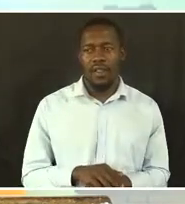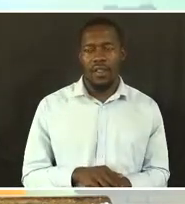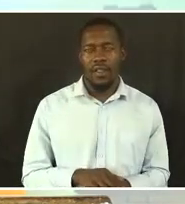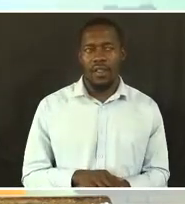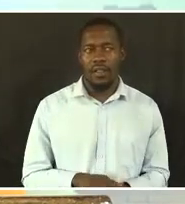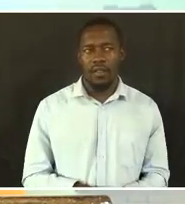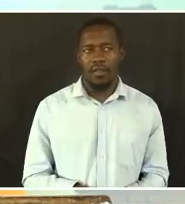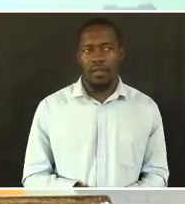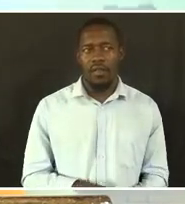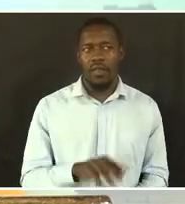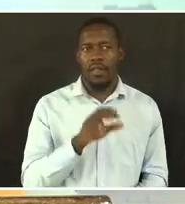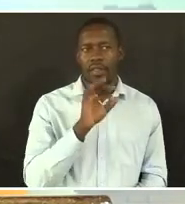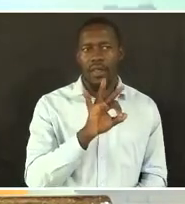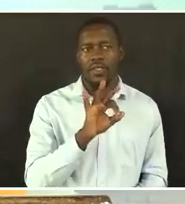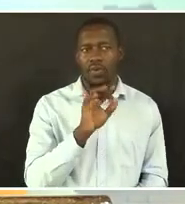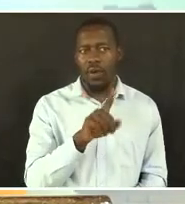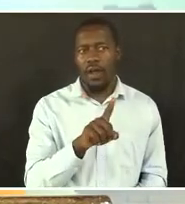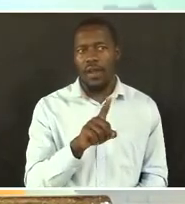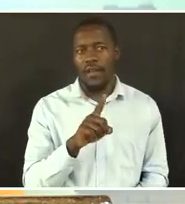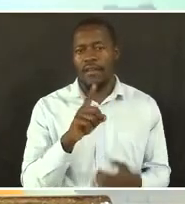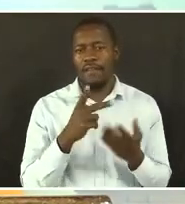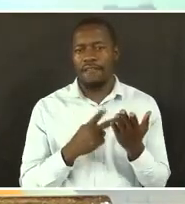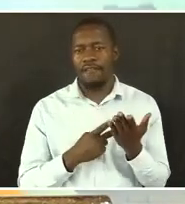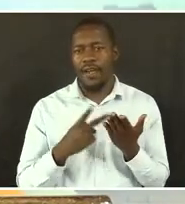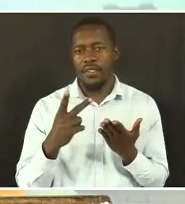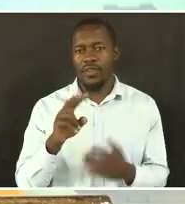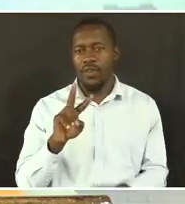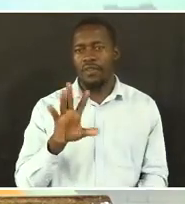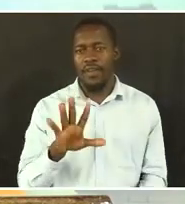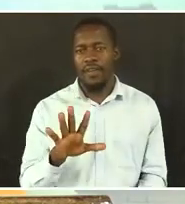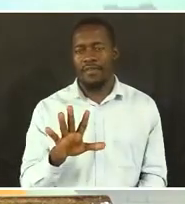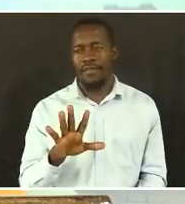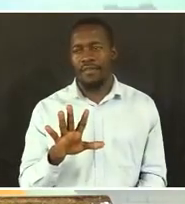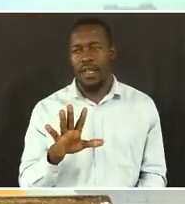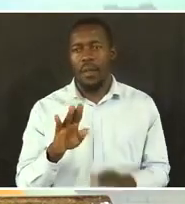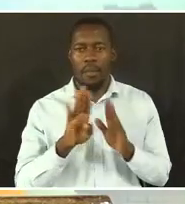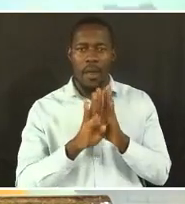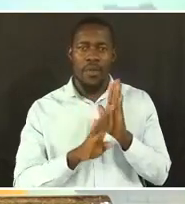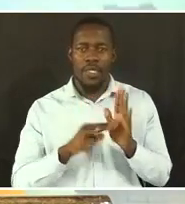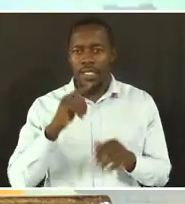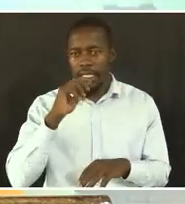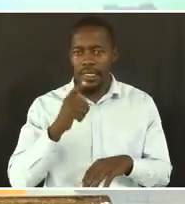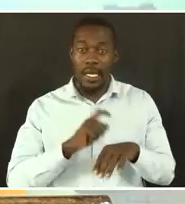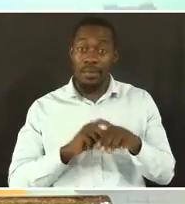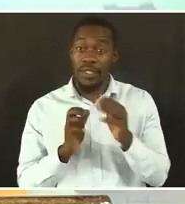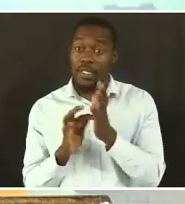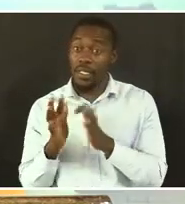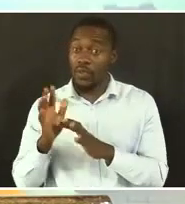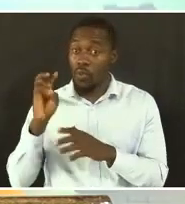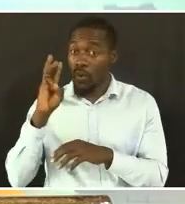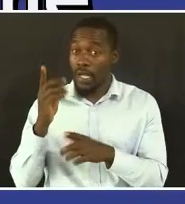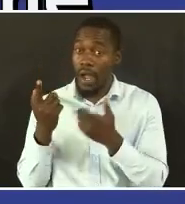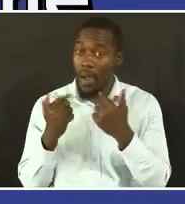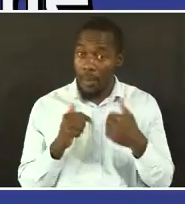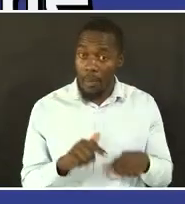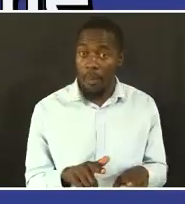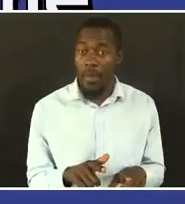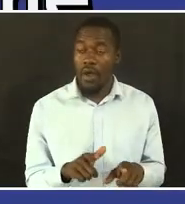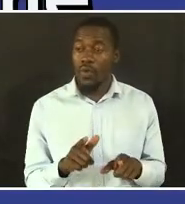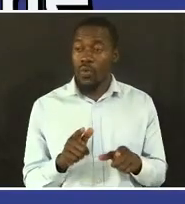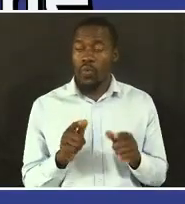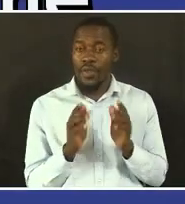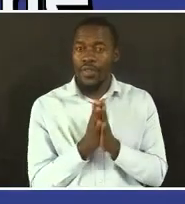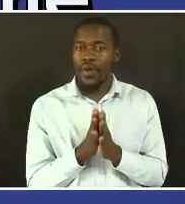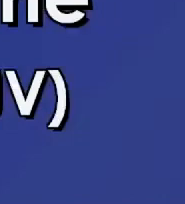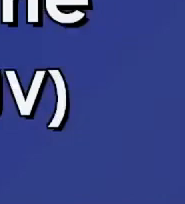25, 31, verse. When the Son of Man shall come in his glory and all the